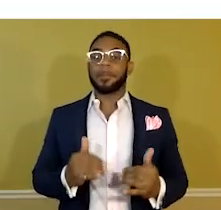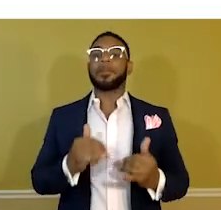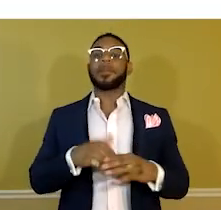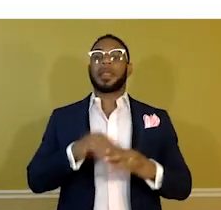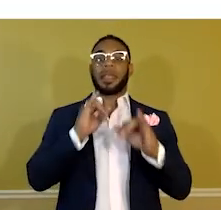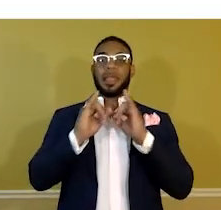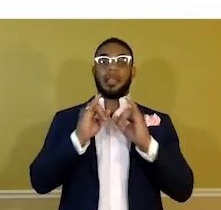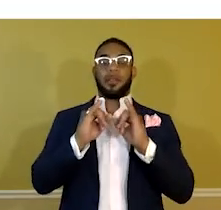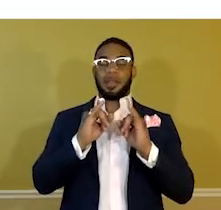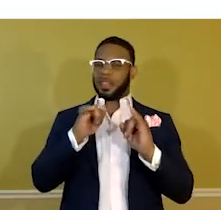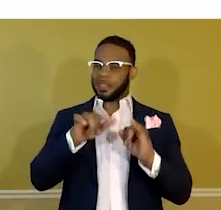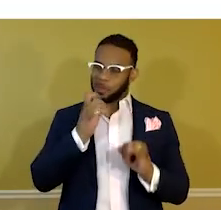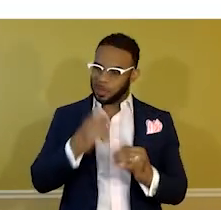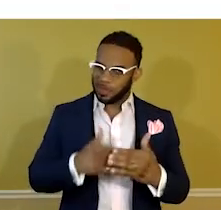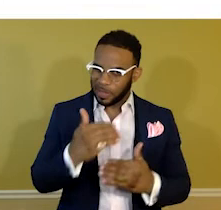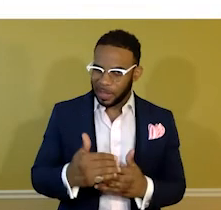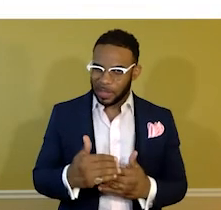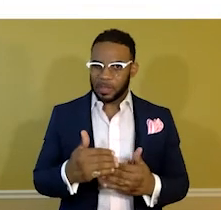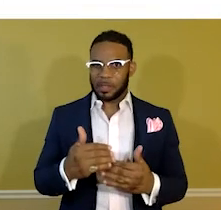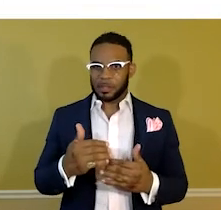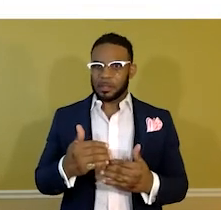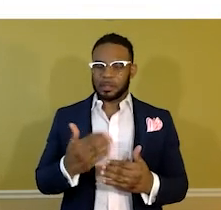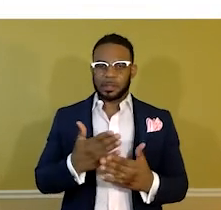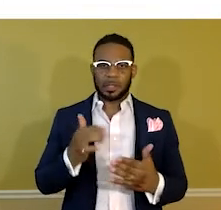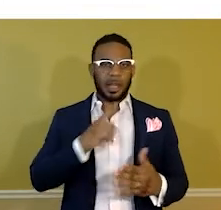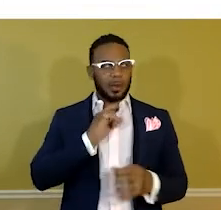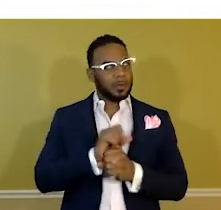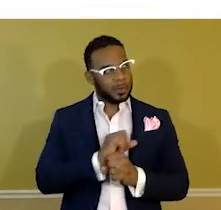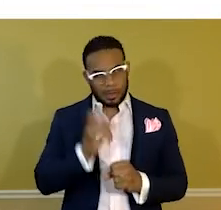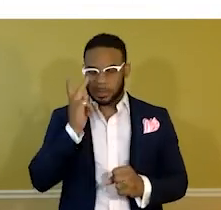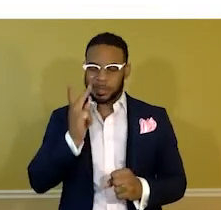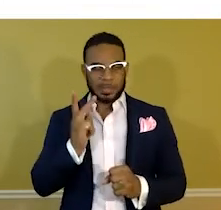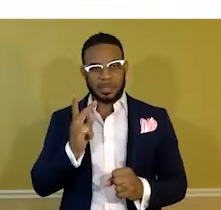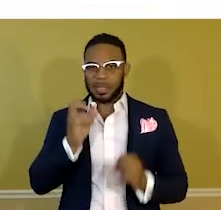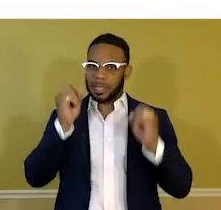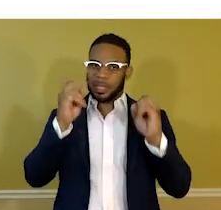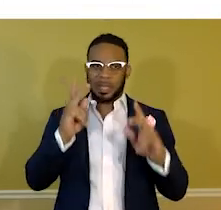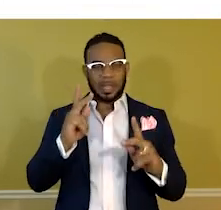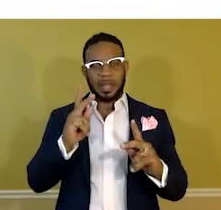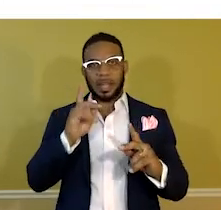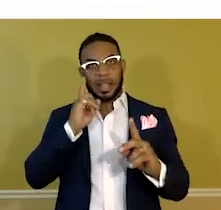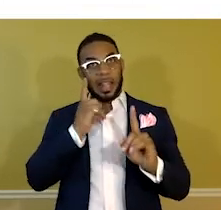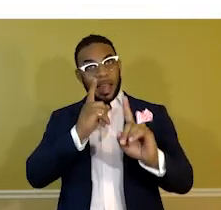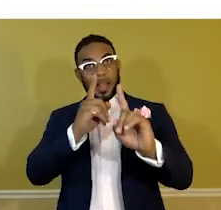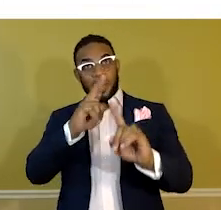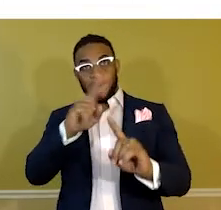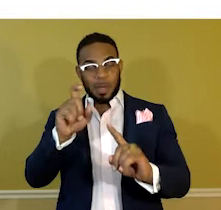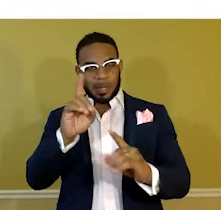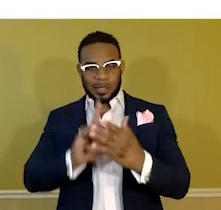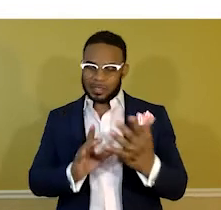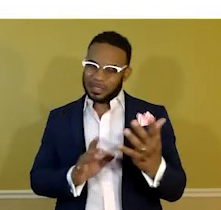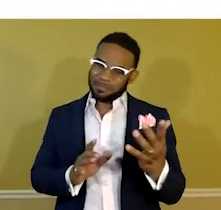So interviewing, this is one of the next, um, one of the next ways that I really see a lot of aspiring UX designers, just